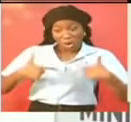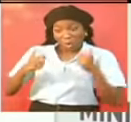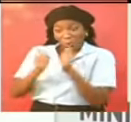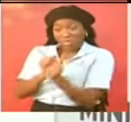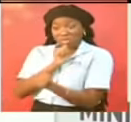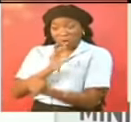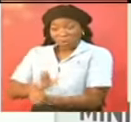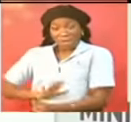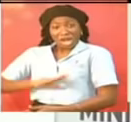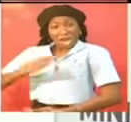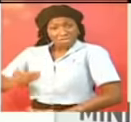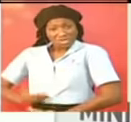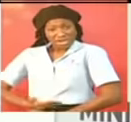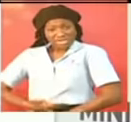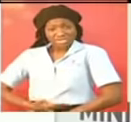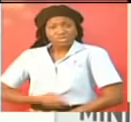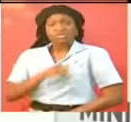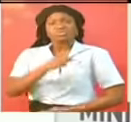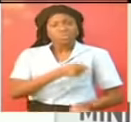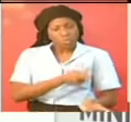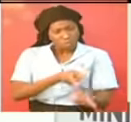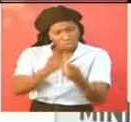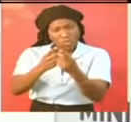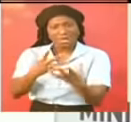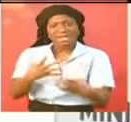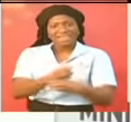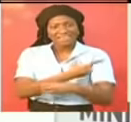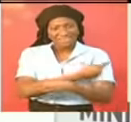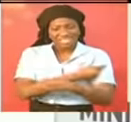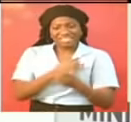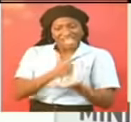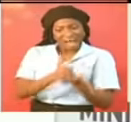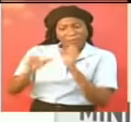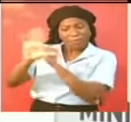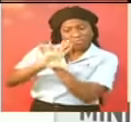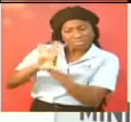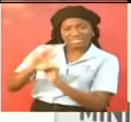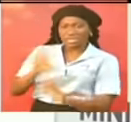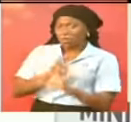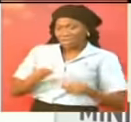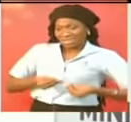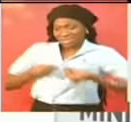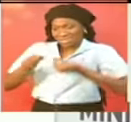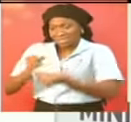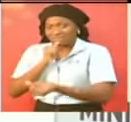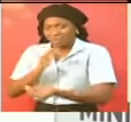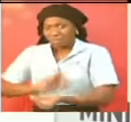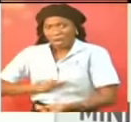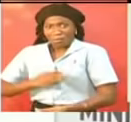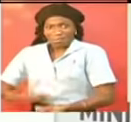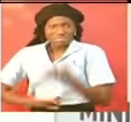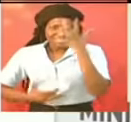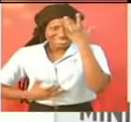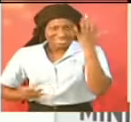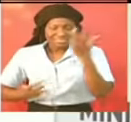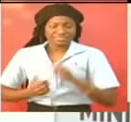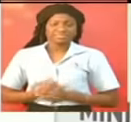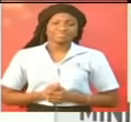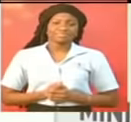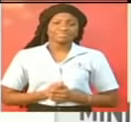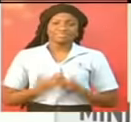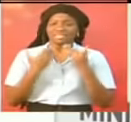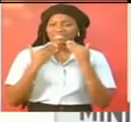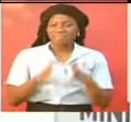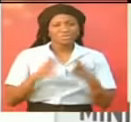barrier between the virus and those pregnant women. Continue to follow all public health measures, and I thank